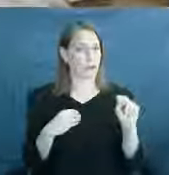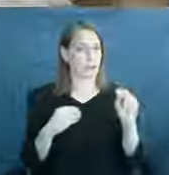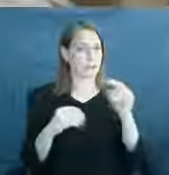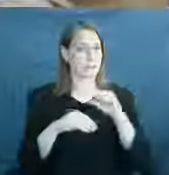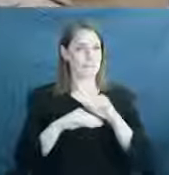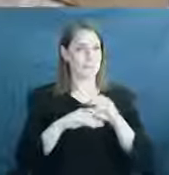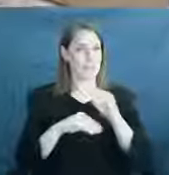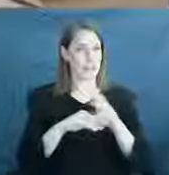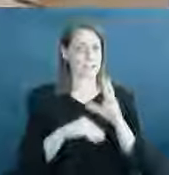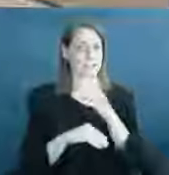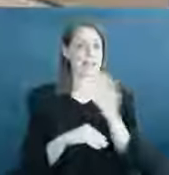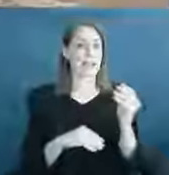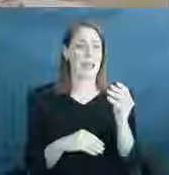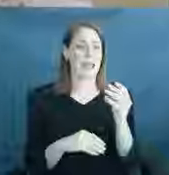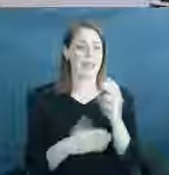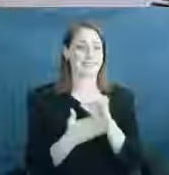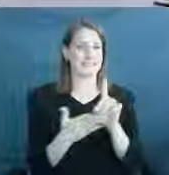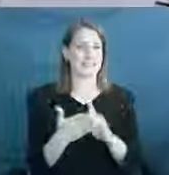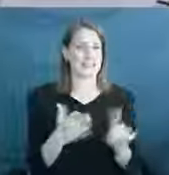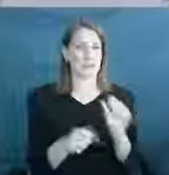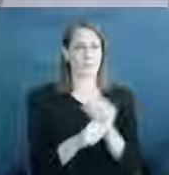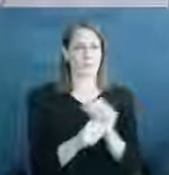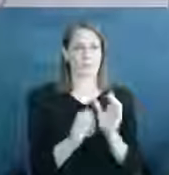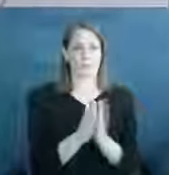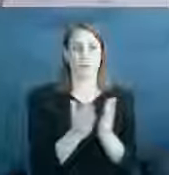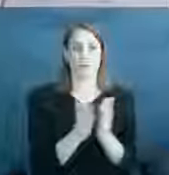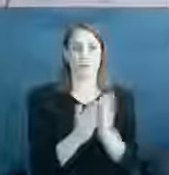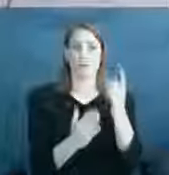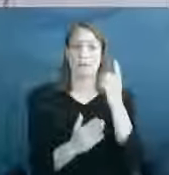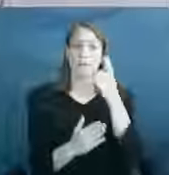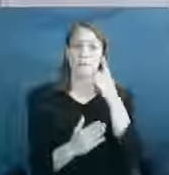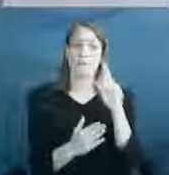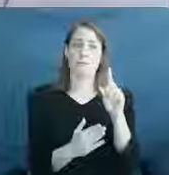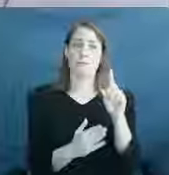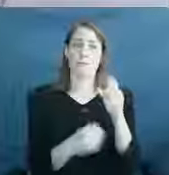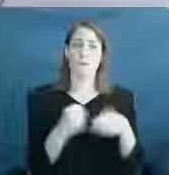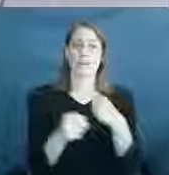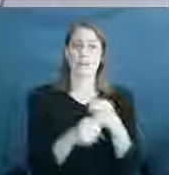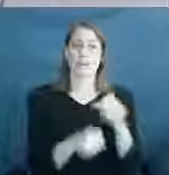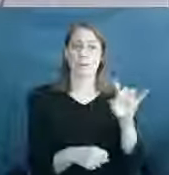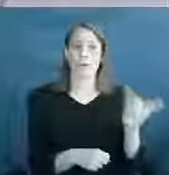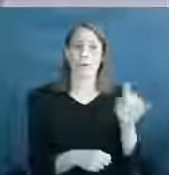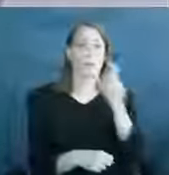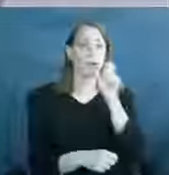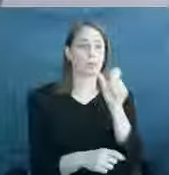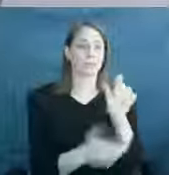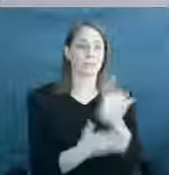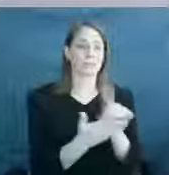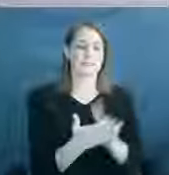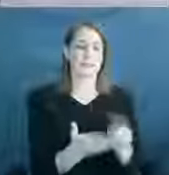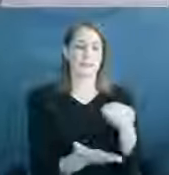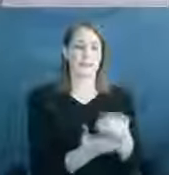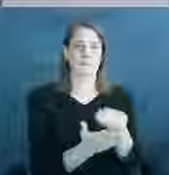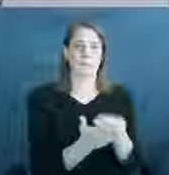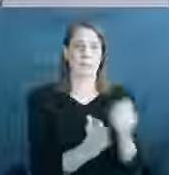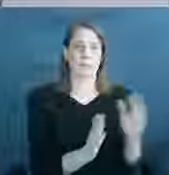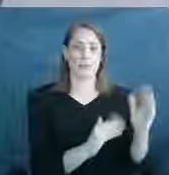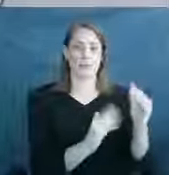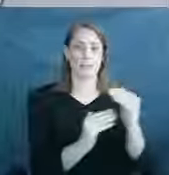Ben's taken John's advice and devised workbooks for his new Year 8s who are designing and making money boxes.